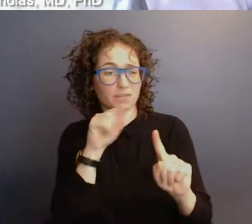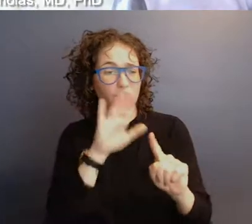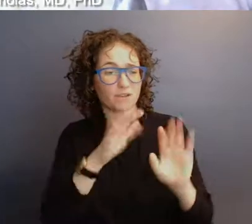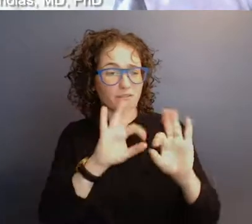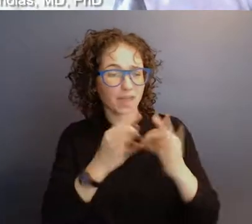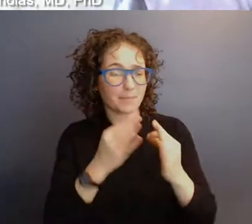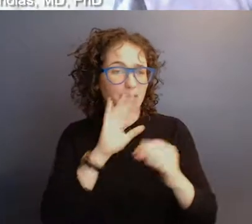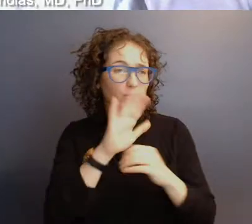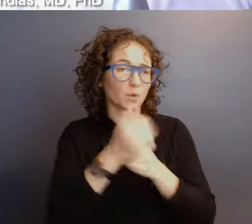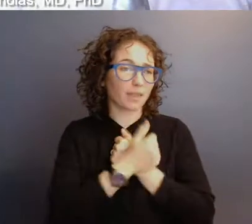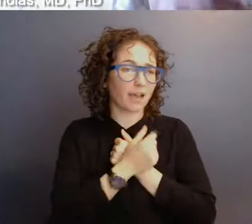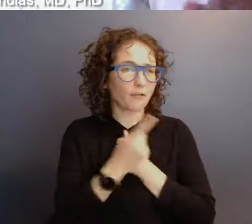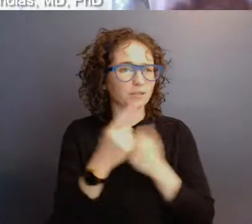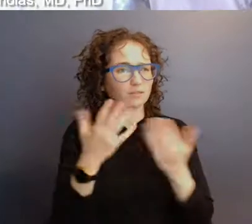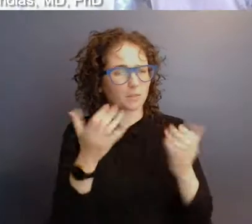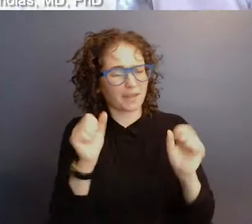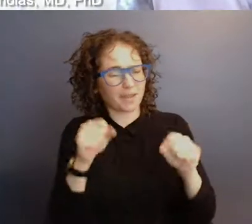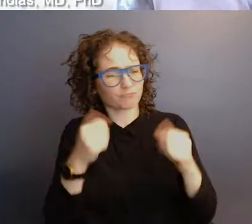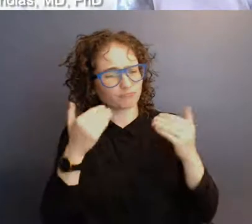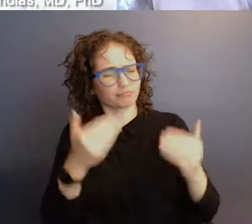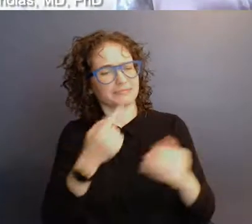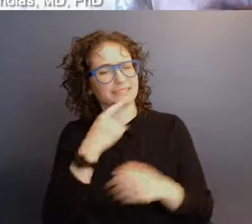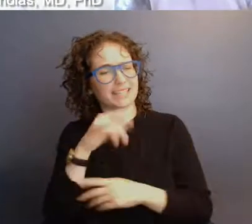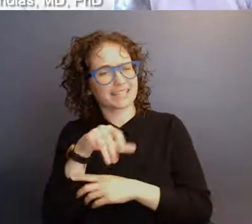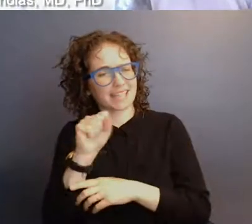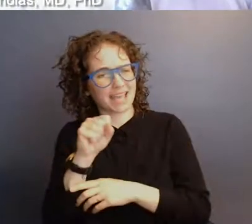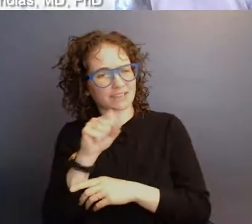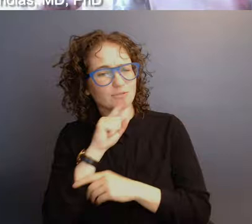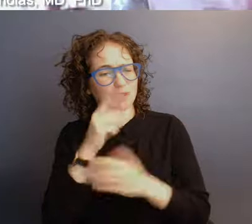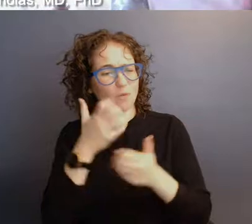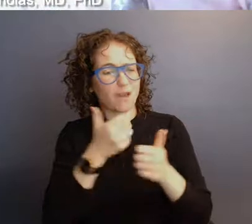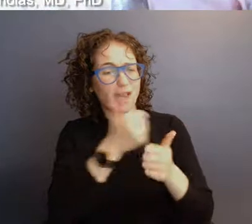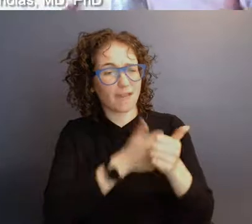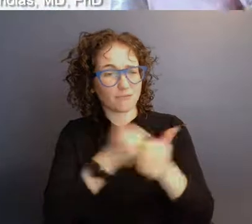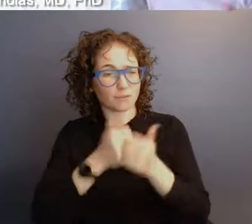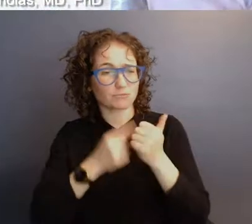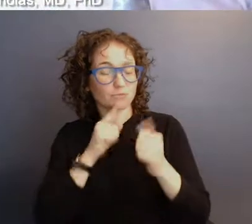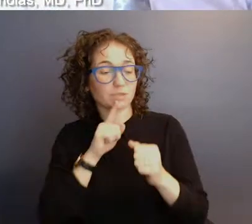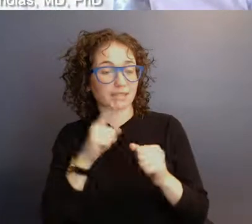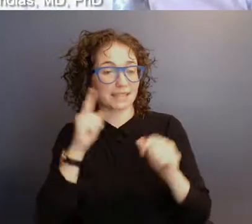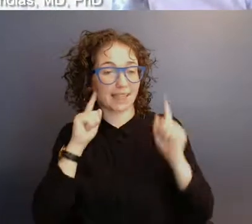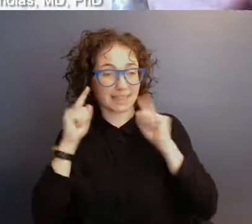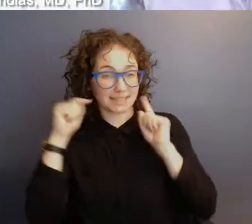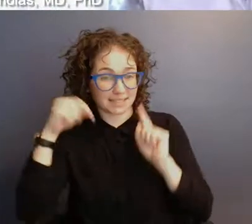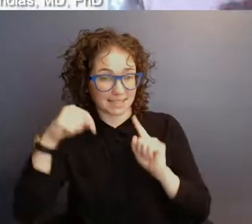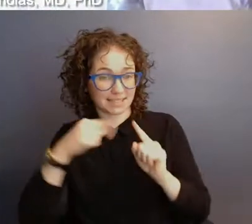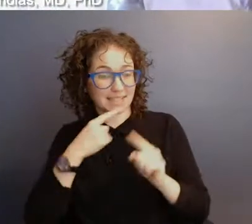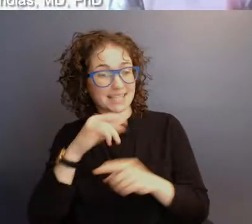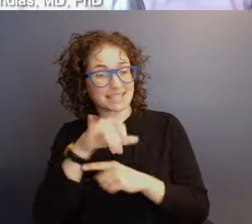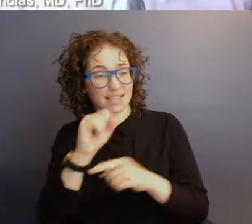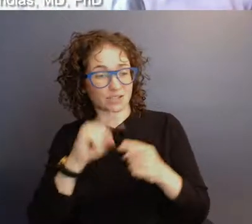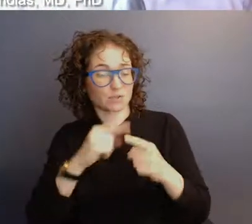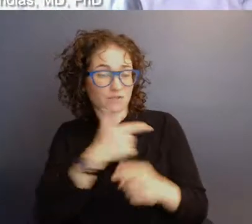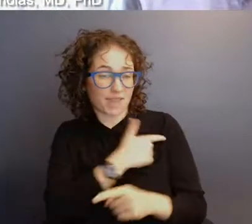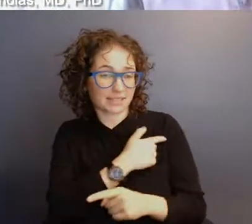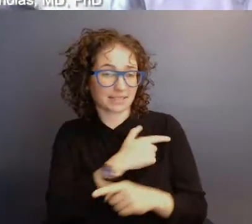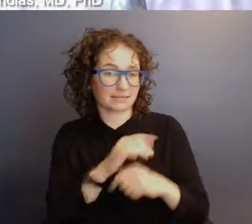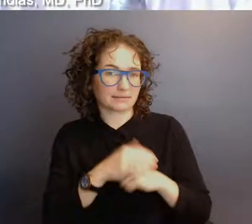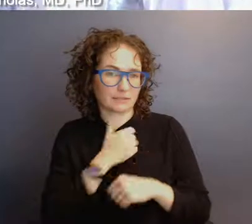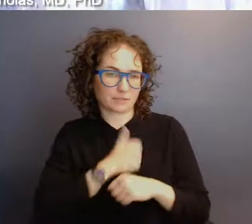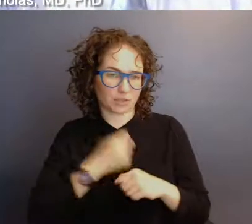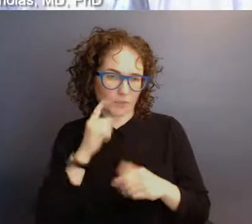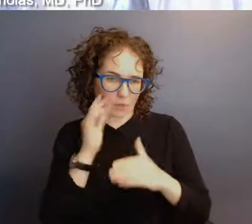want to be able to say yes. And we really want each and everyone listening to this to say yes to the vaccination process. Again, I apologize for interrupting